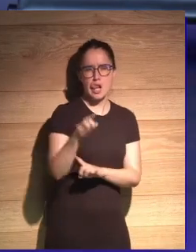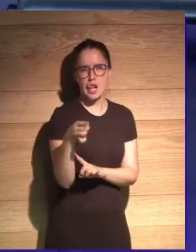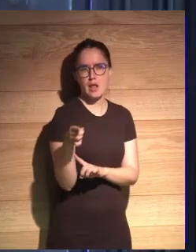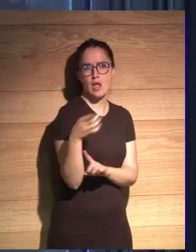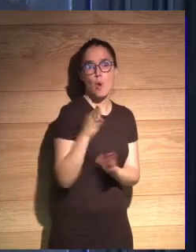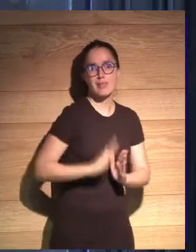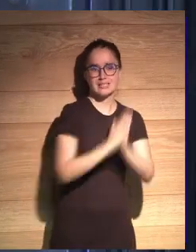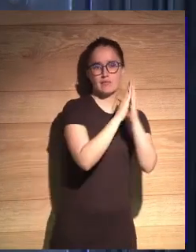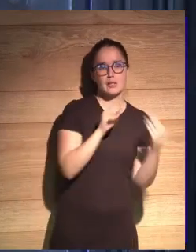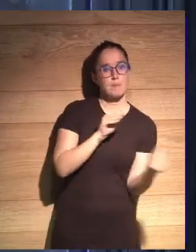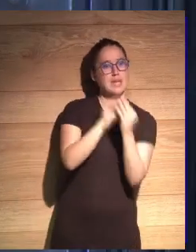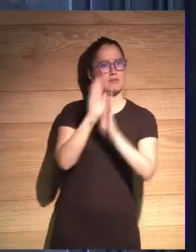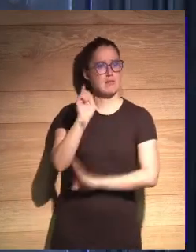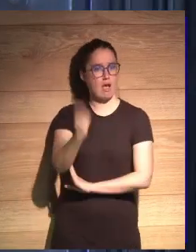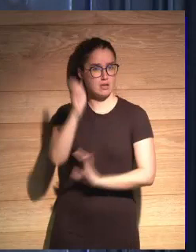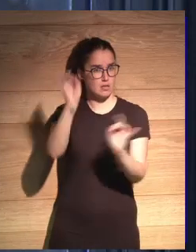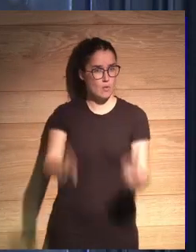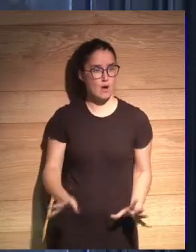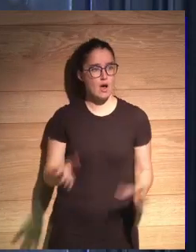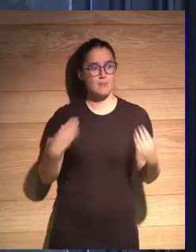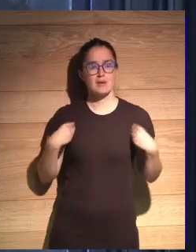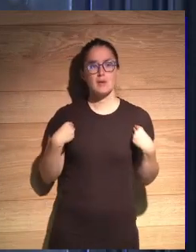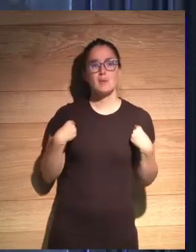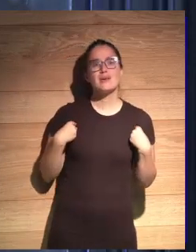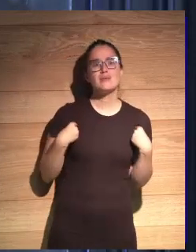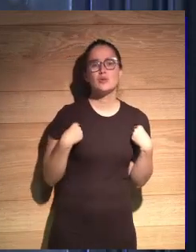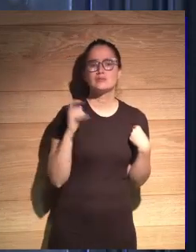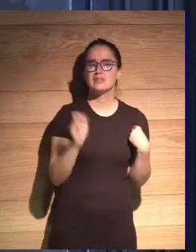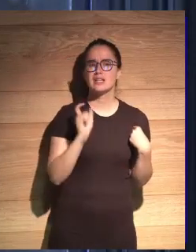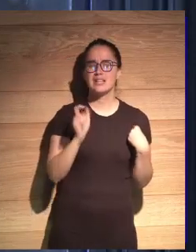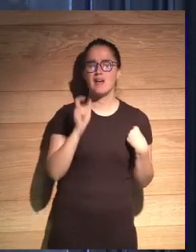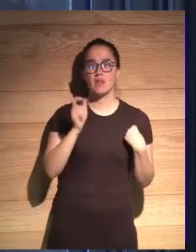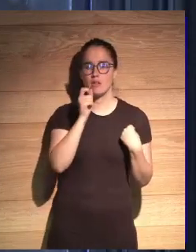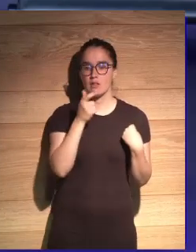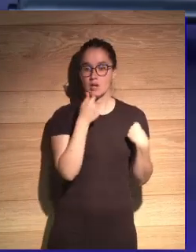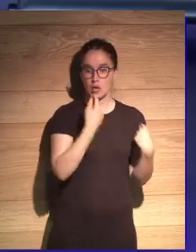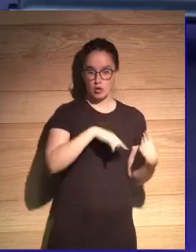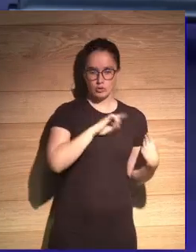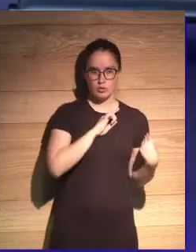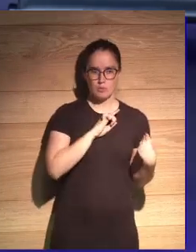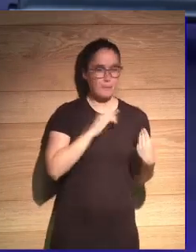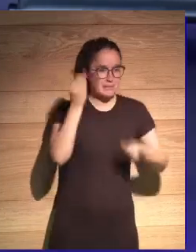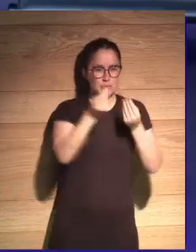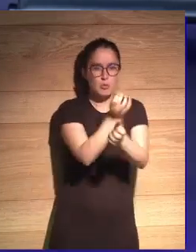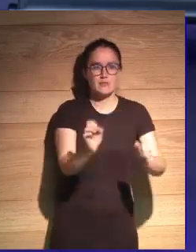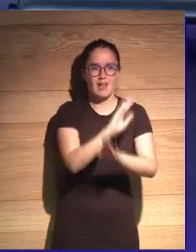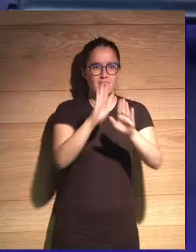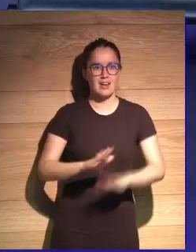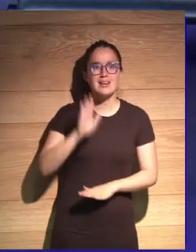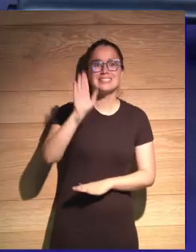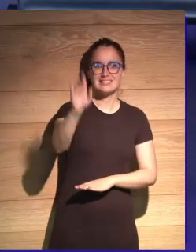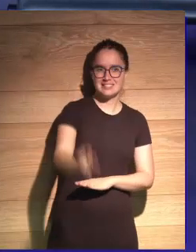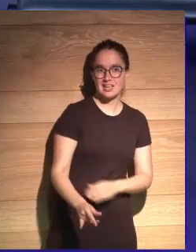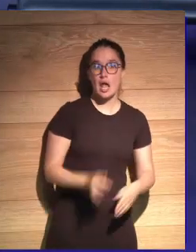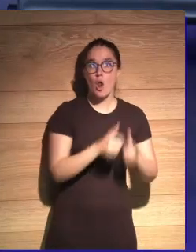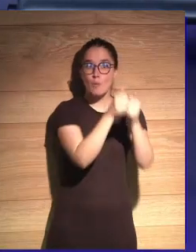be made holy or perverse. From a kiss to an axe, we live unused